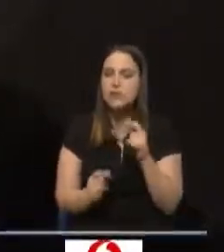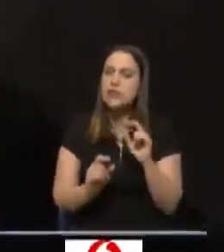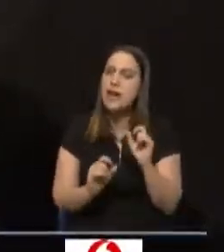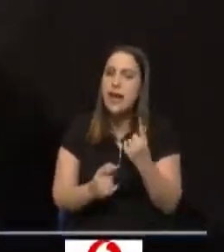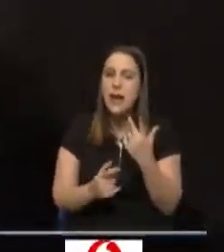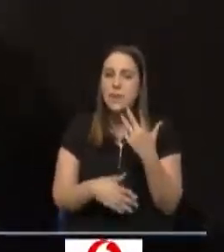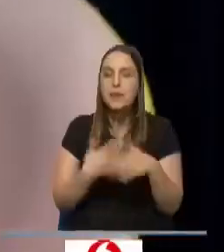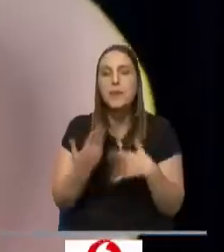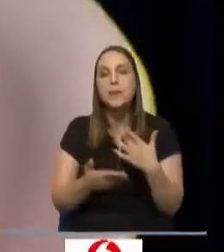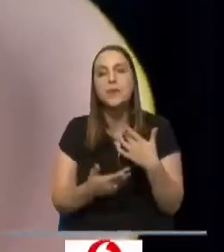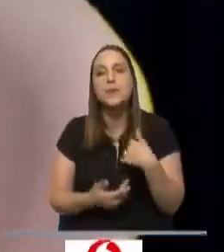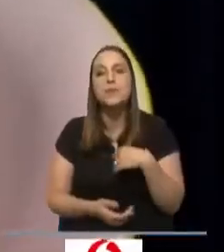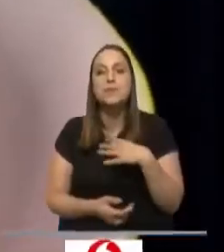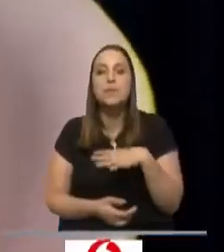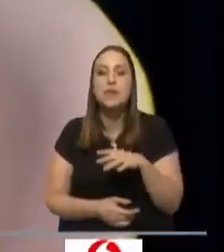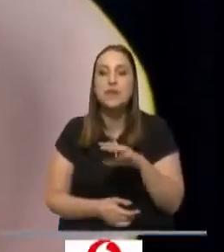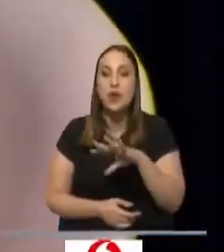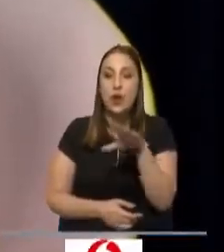Very quickly,